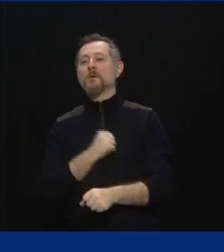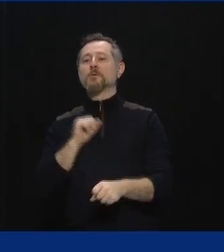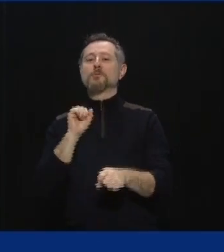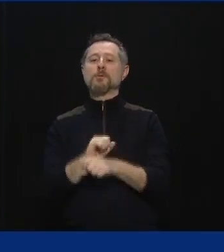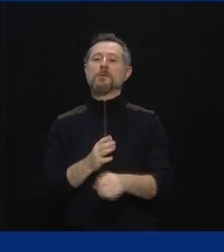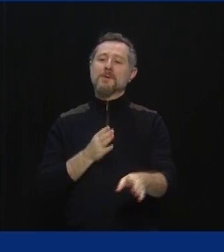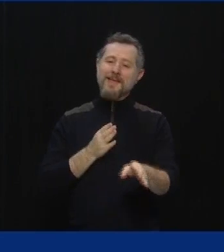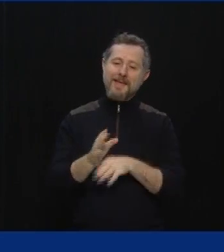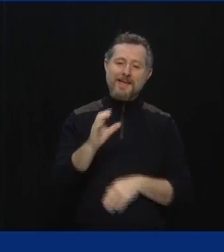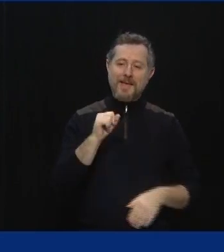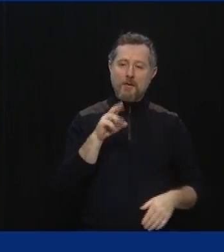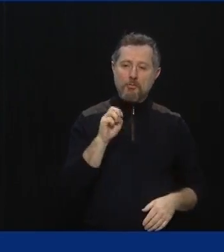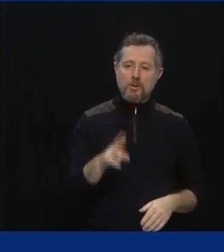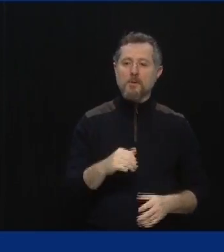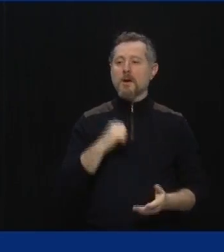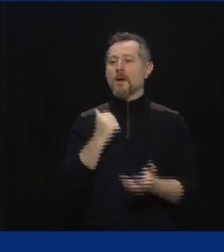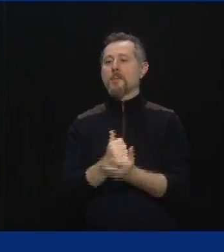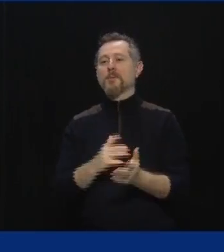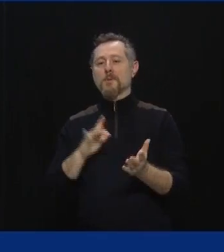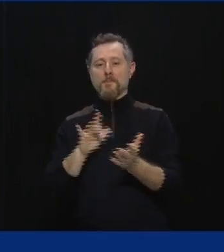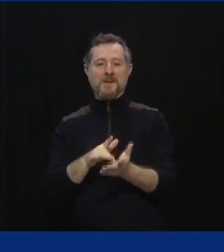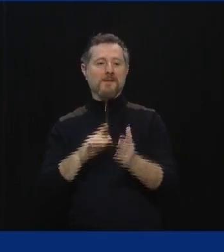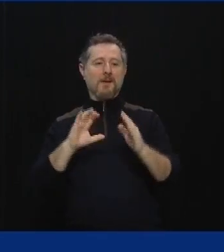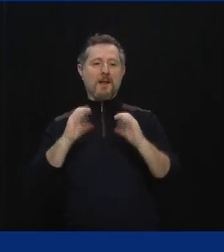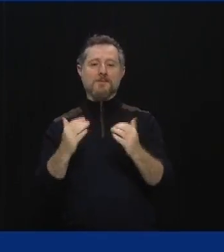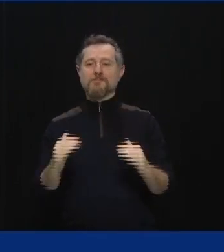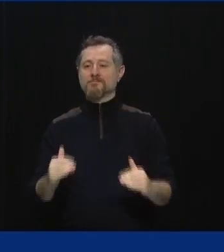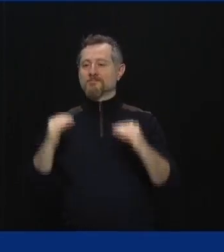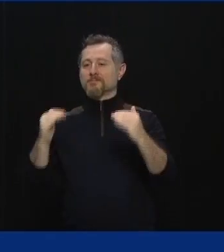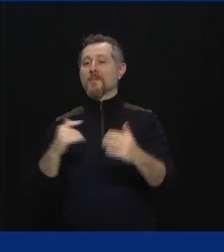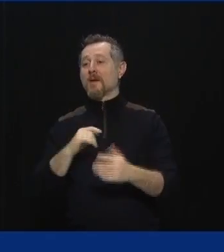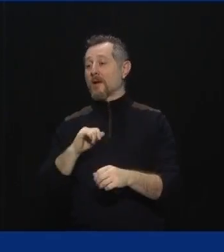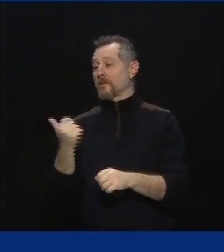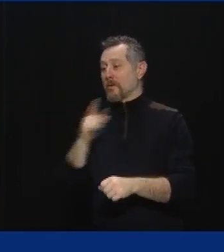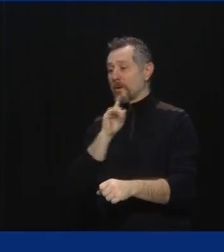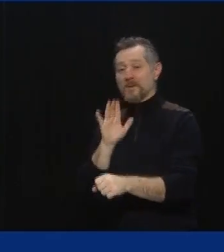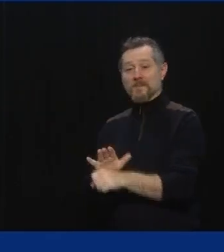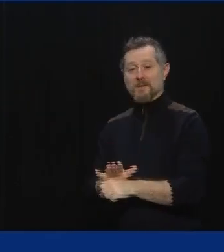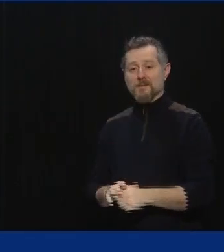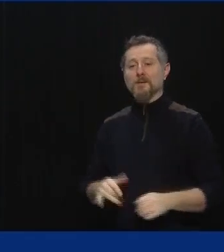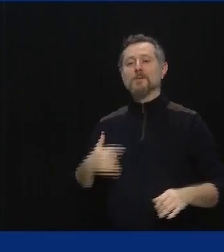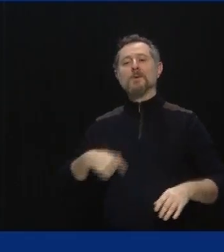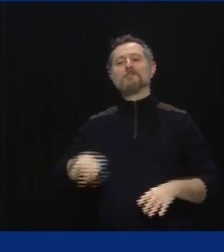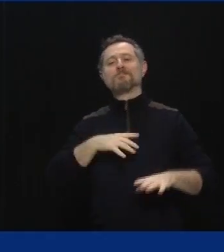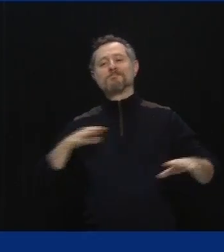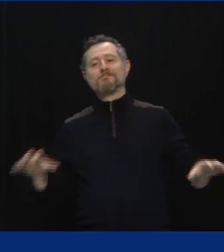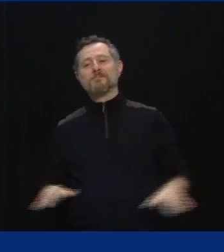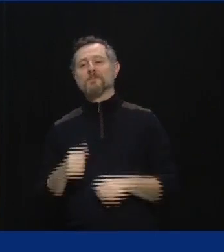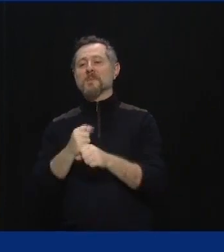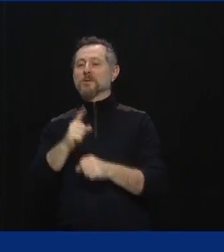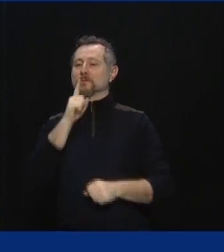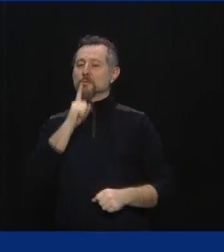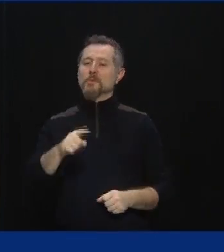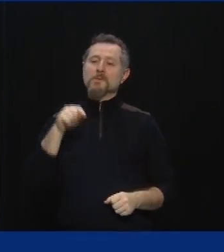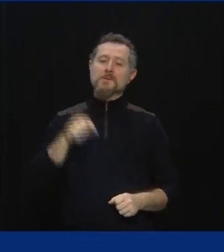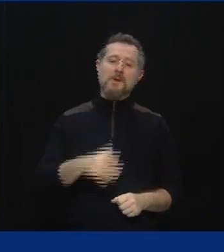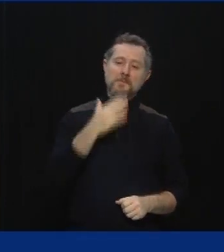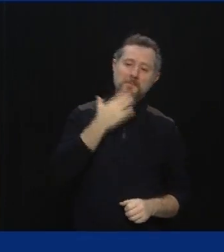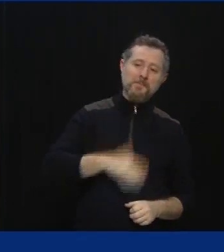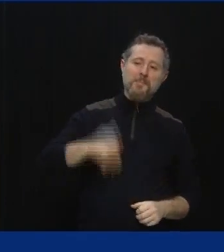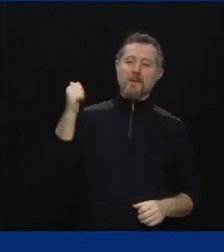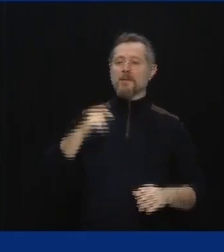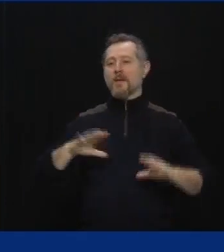into the middle class. And two, to continually work and ensure that this will be a best-in-class